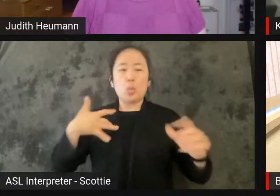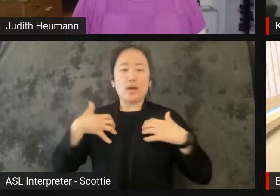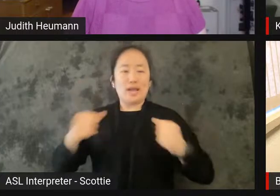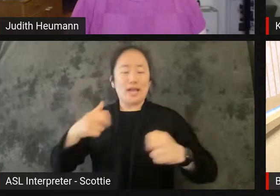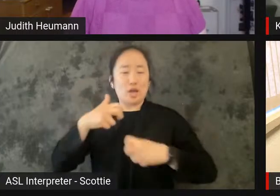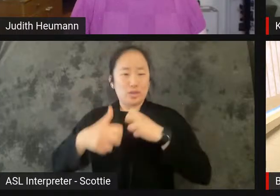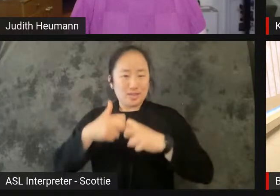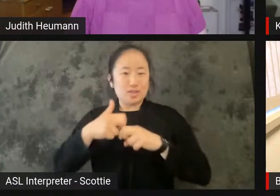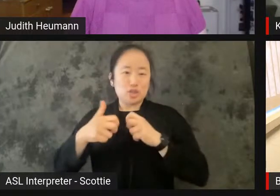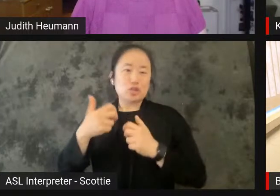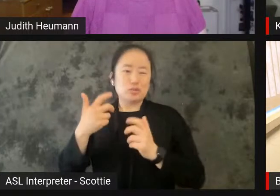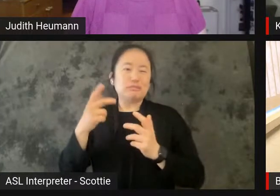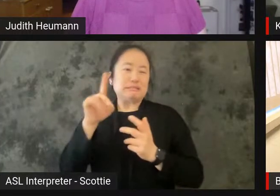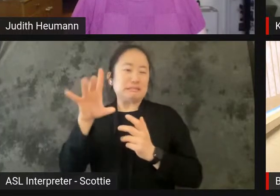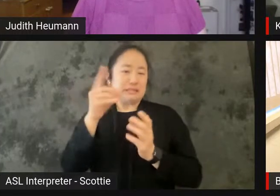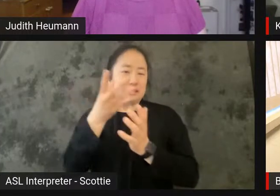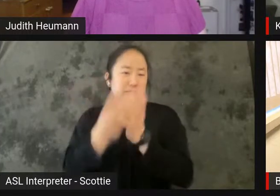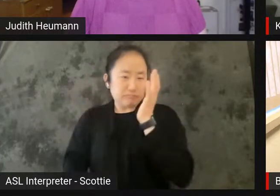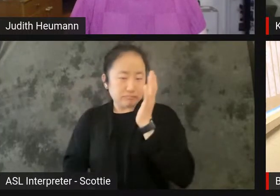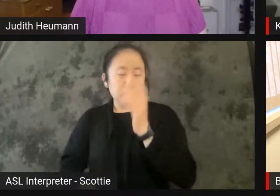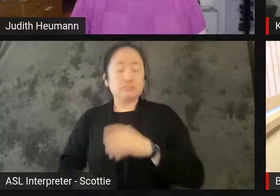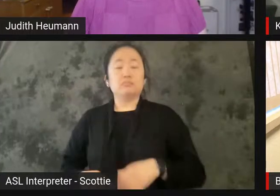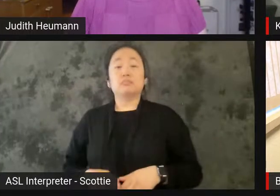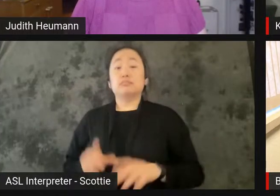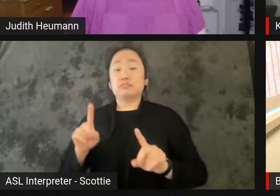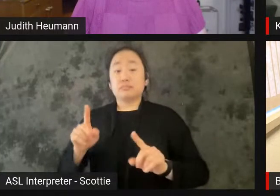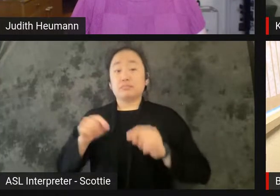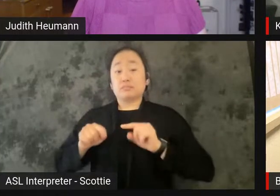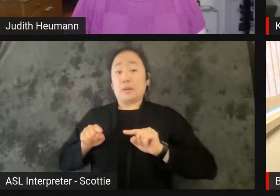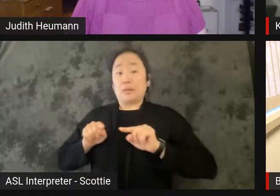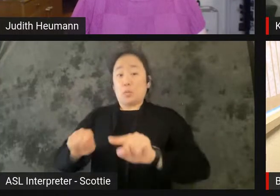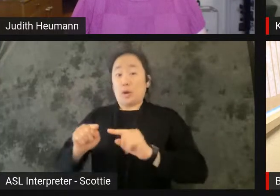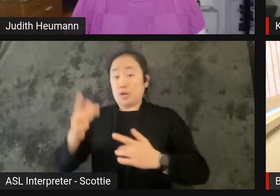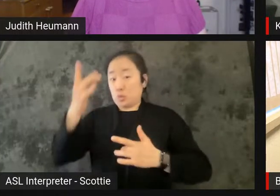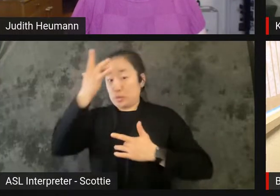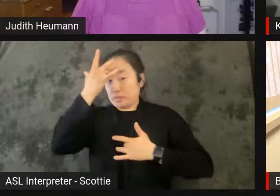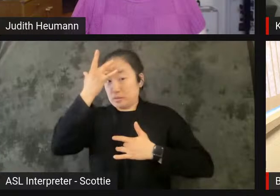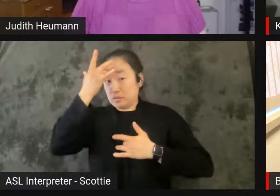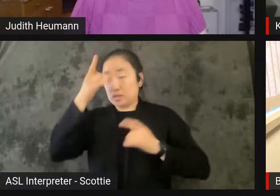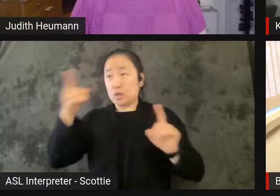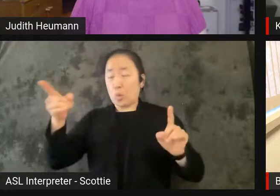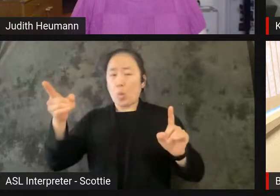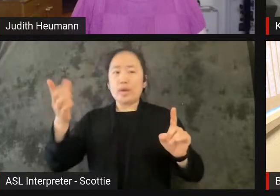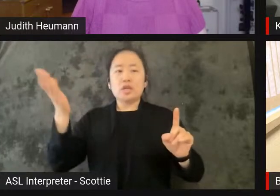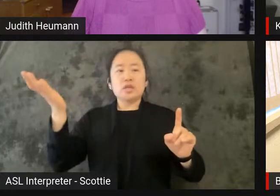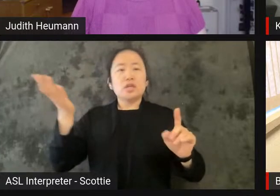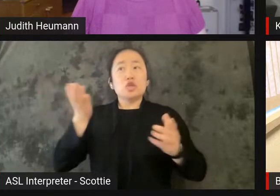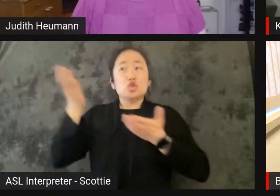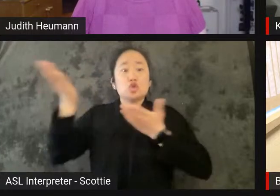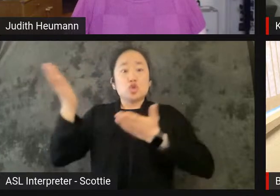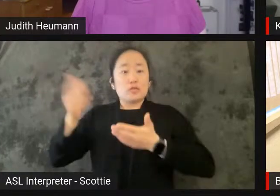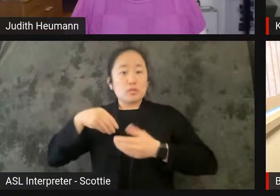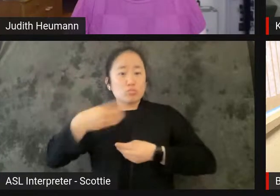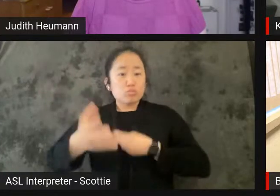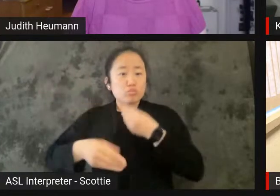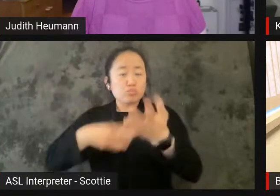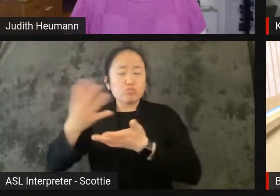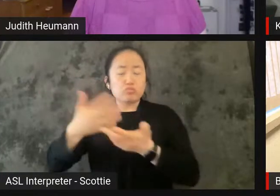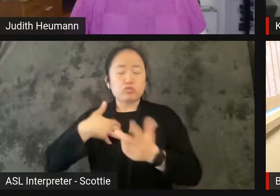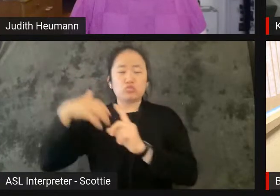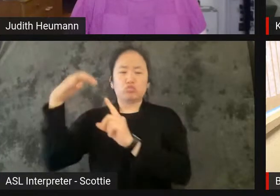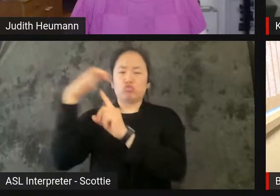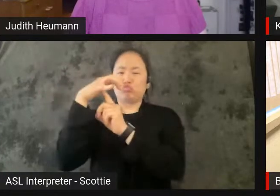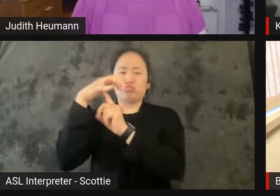of years, when he was sick, he was getting amazing services. They never got a bill.